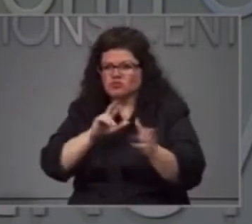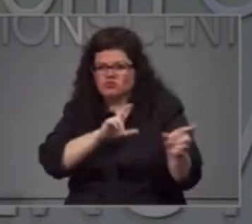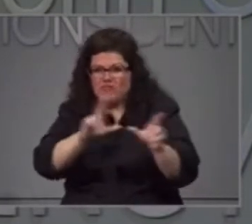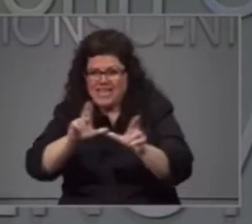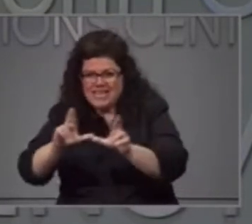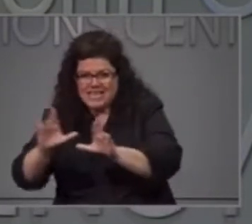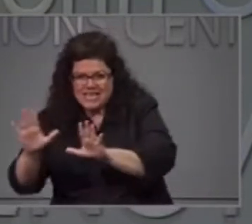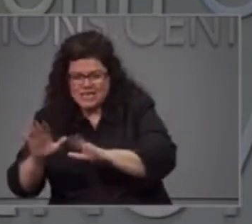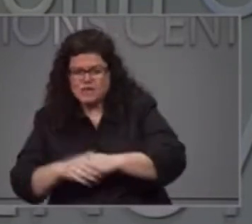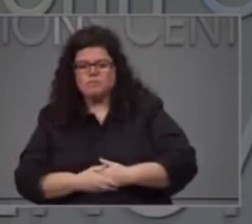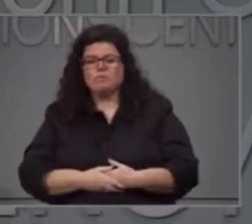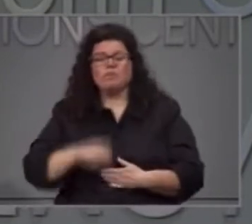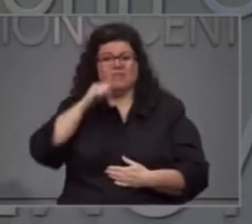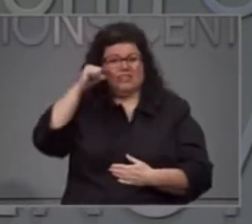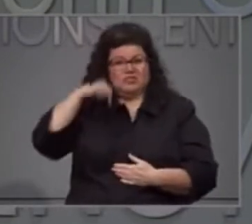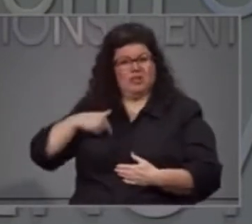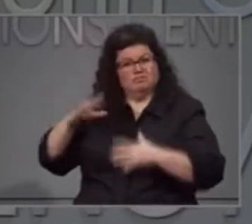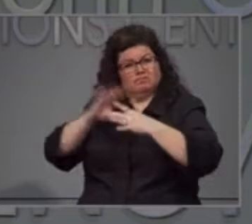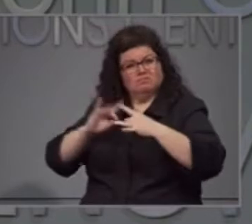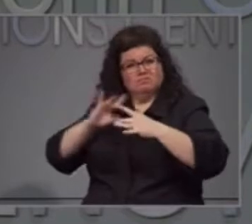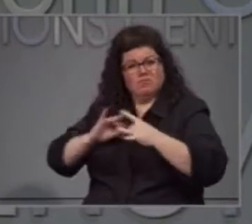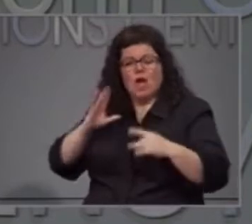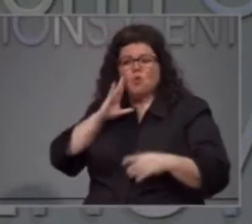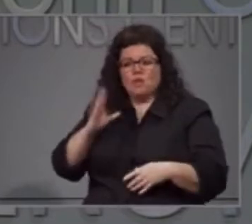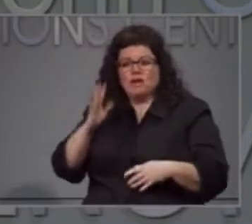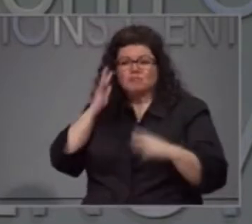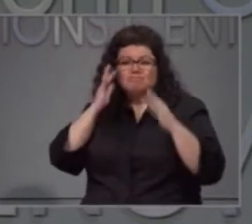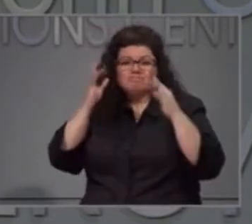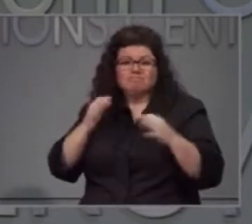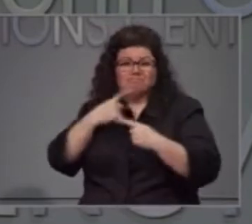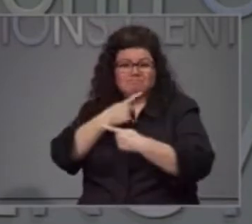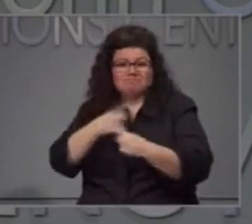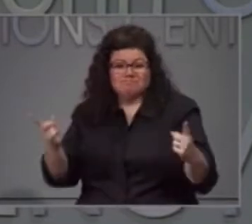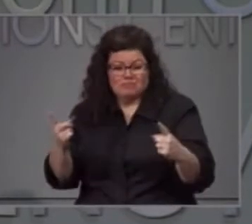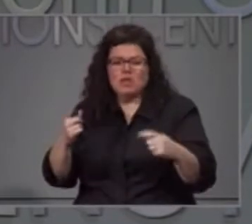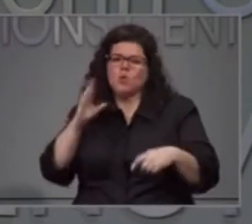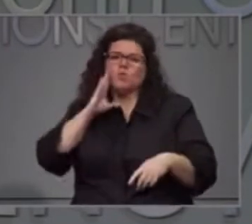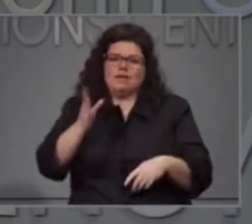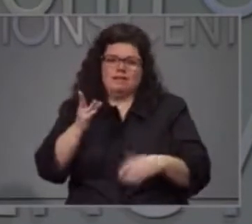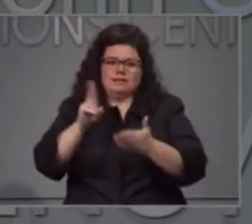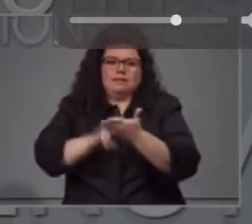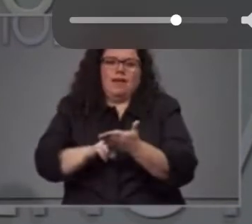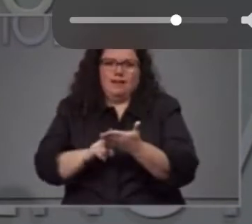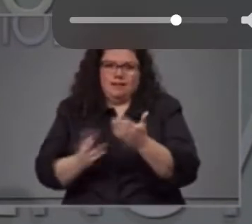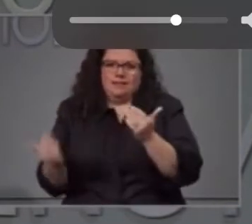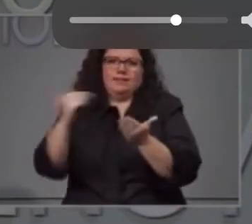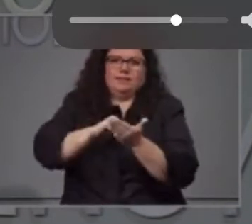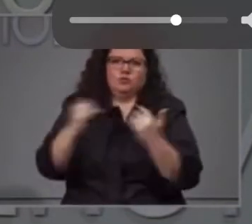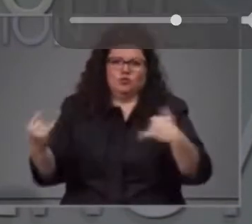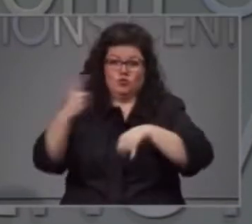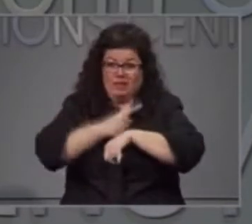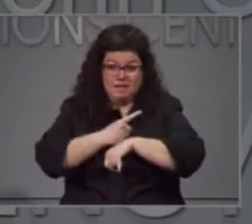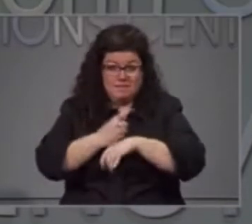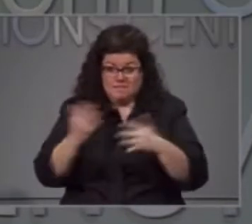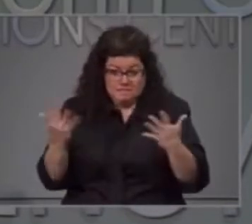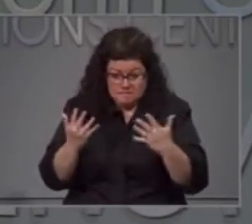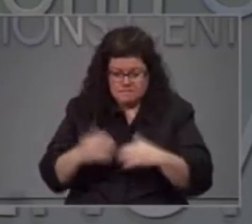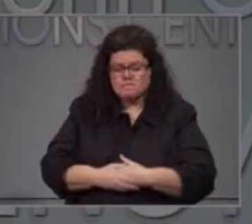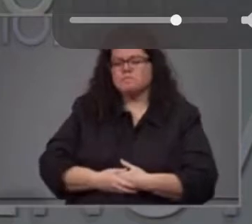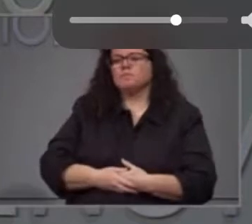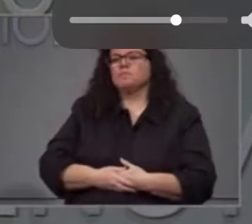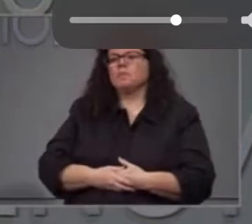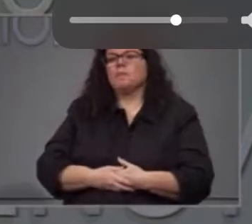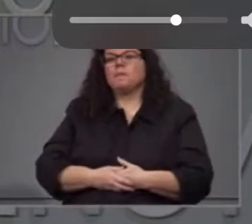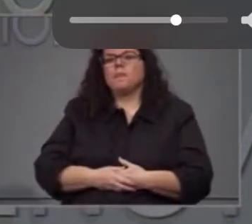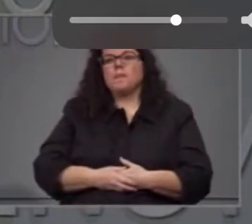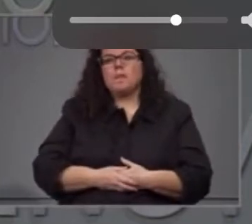several upcoming executive orders. One of those will be signed today. That order allows more